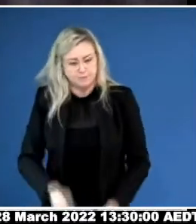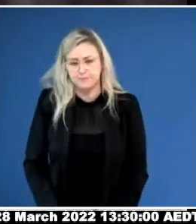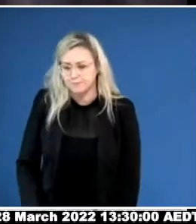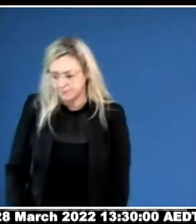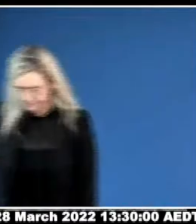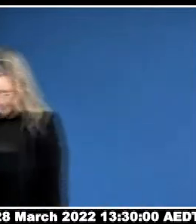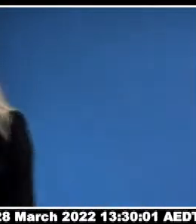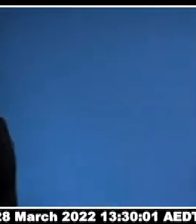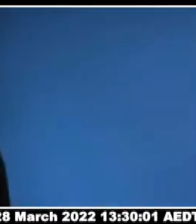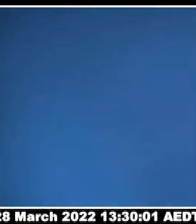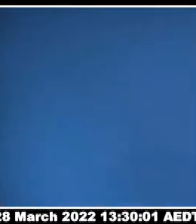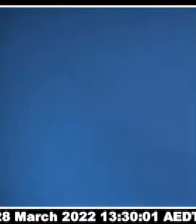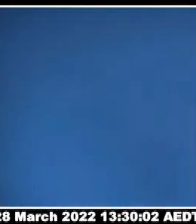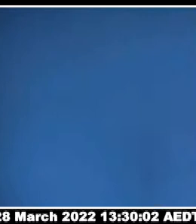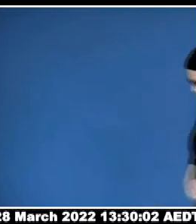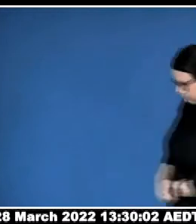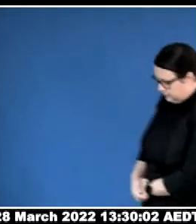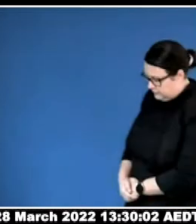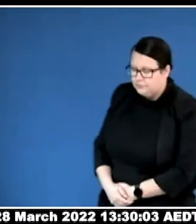We have so many experts. We have so many,